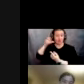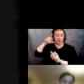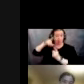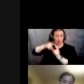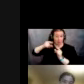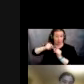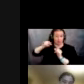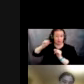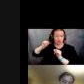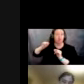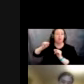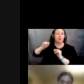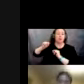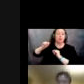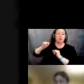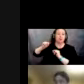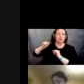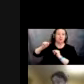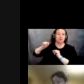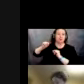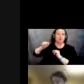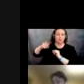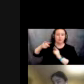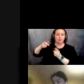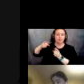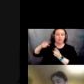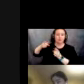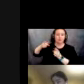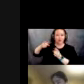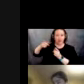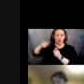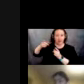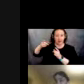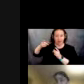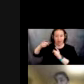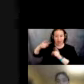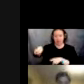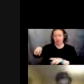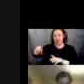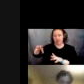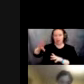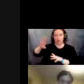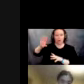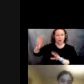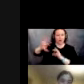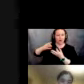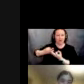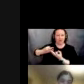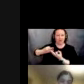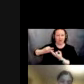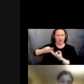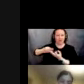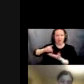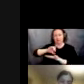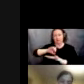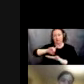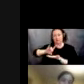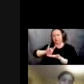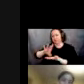and she had been disowned by her family for marrying somebody who was part Ainu. And the couple also faced discrimination